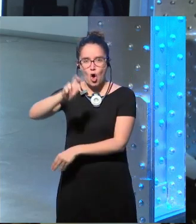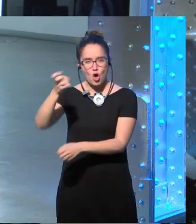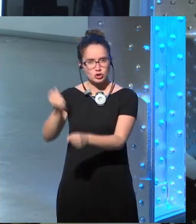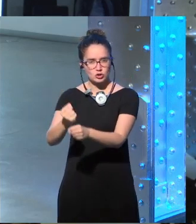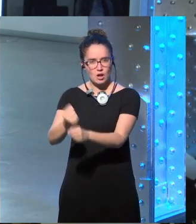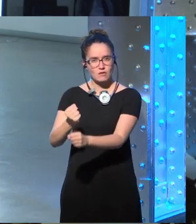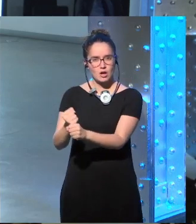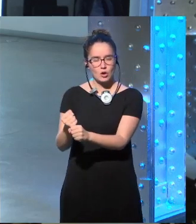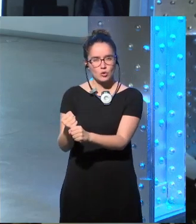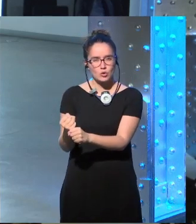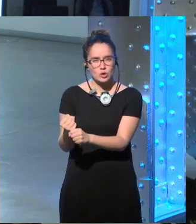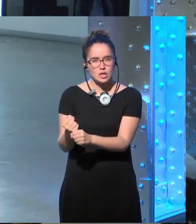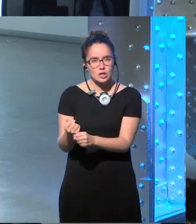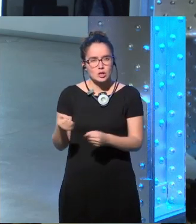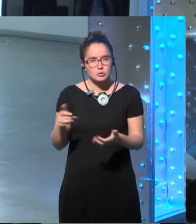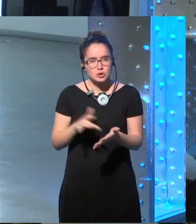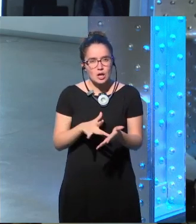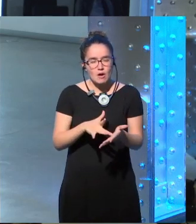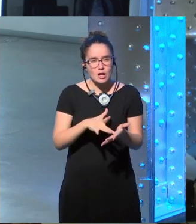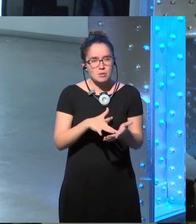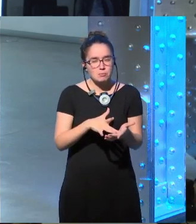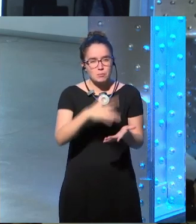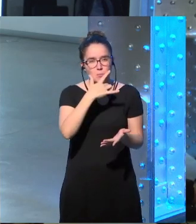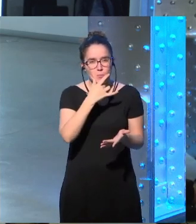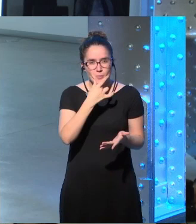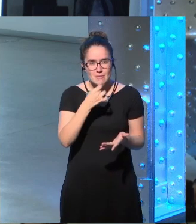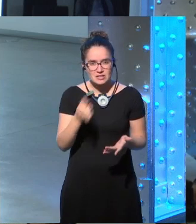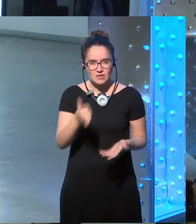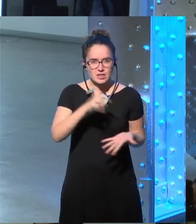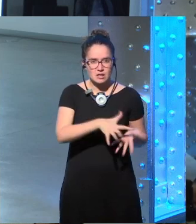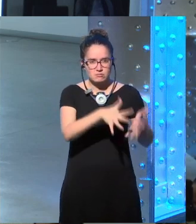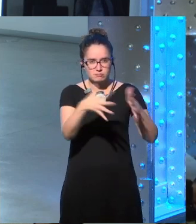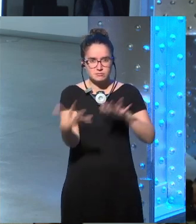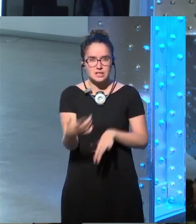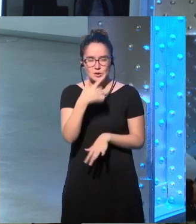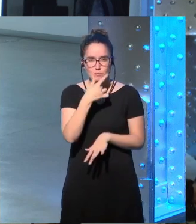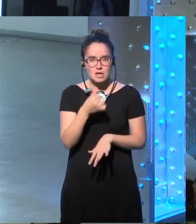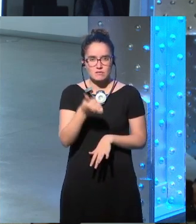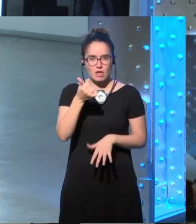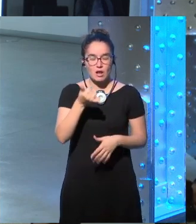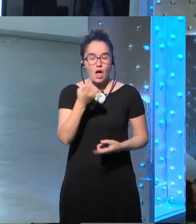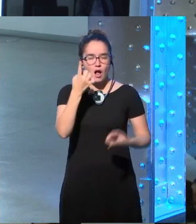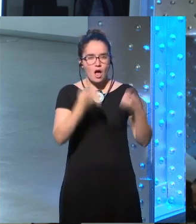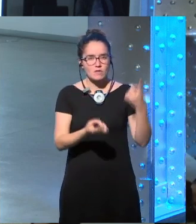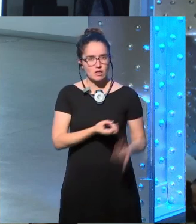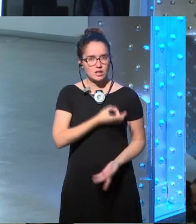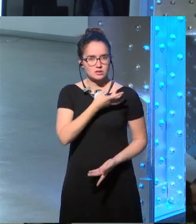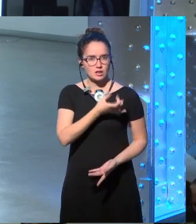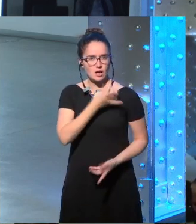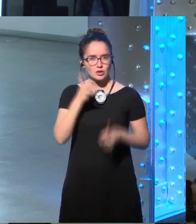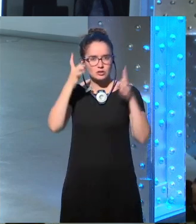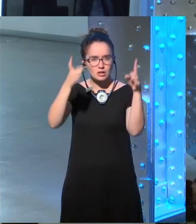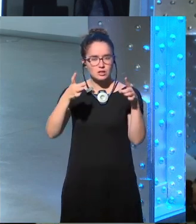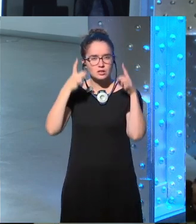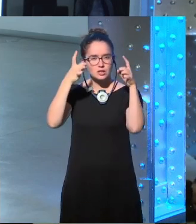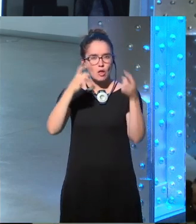transition more smoothly. In some instances, unions outright blocked progress. But I think that